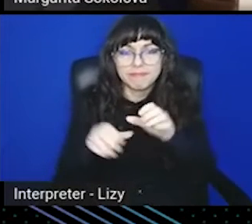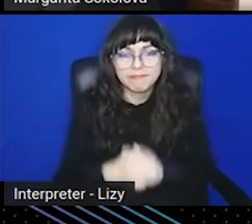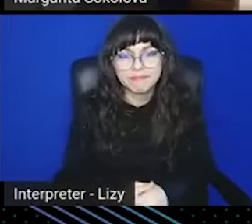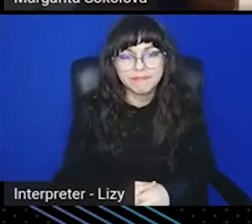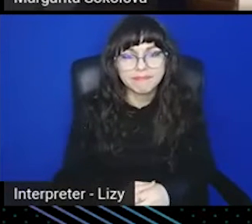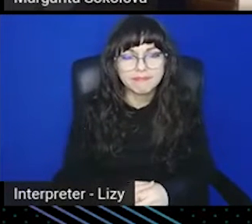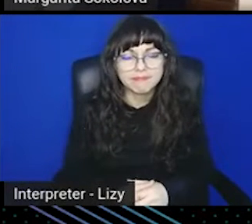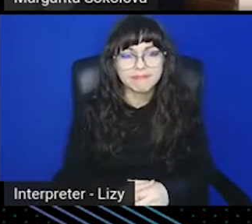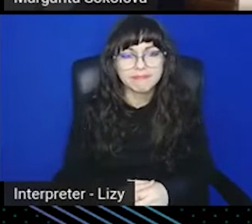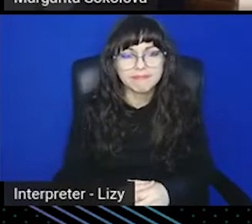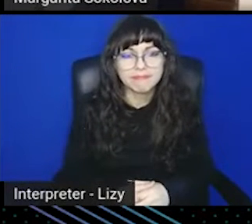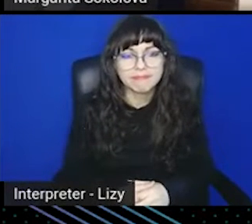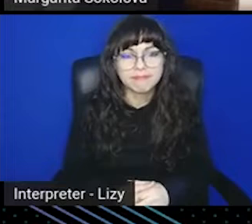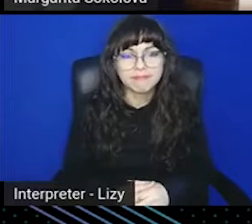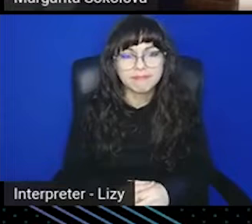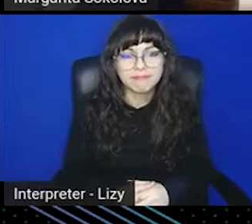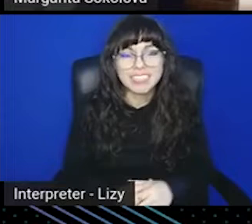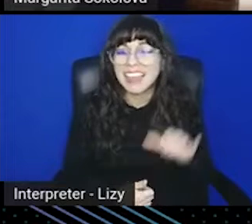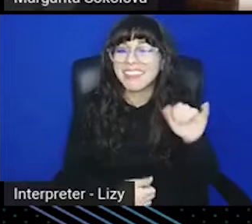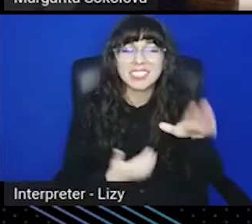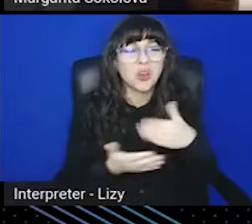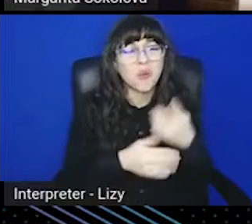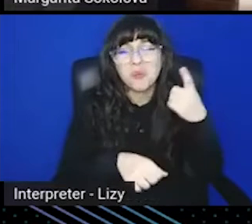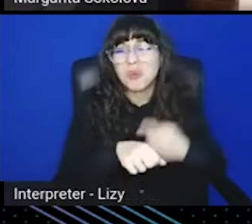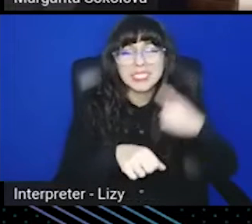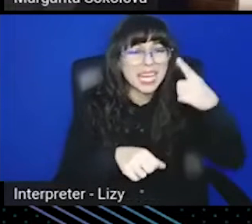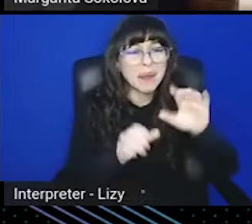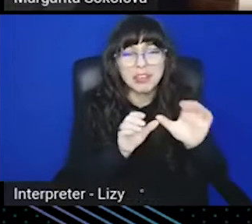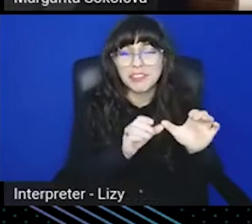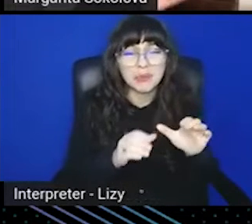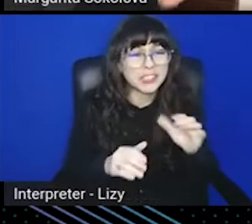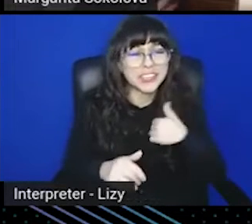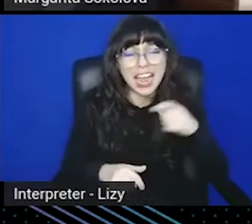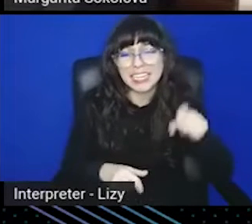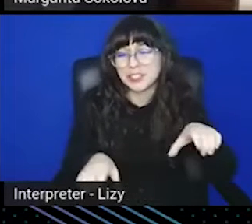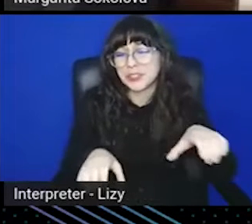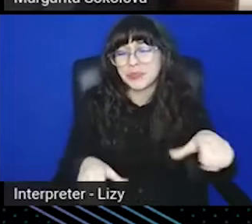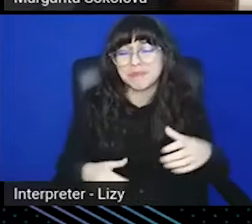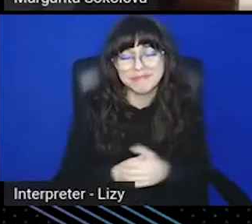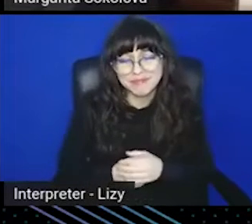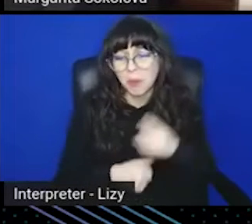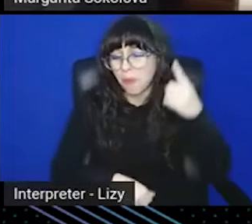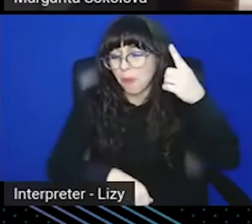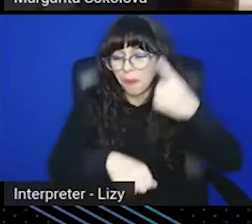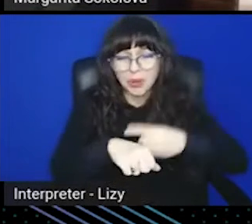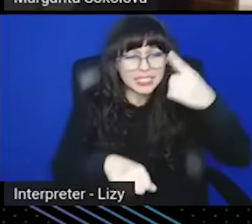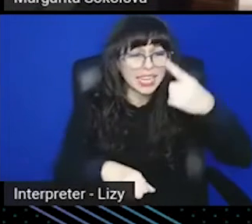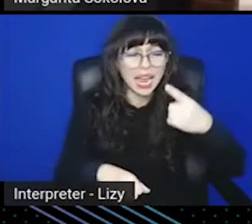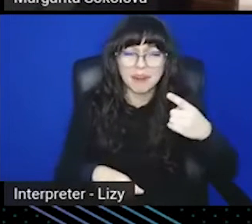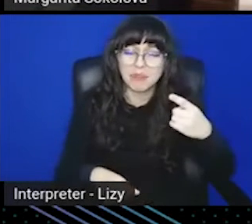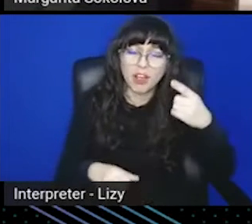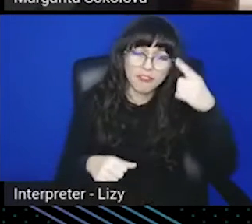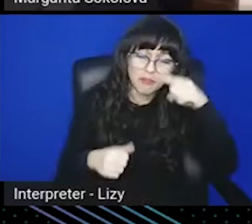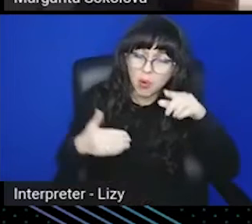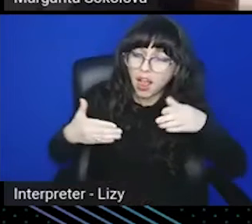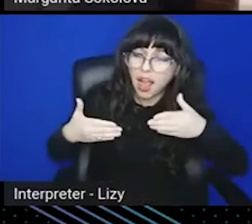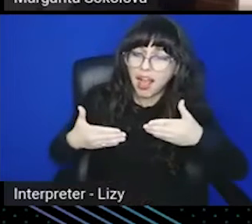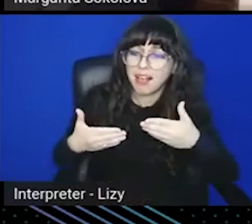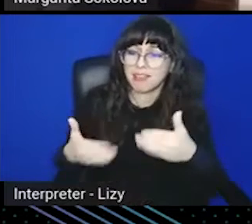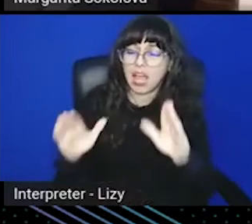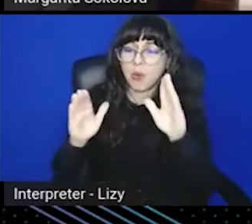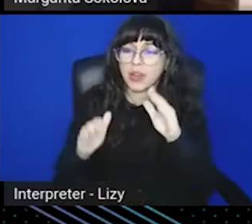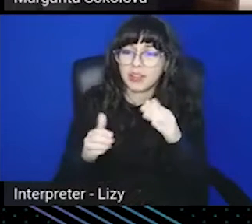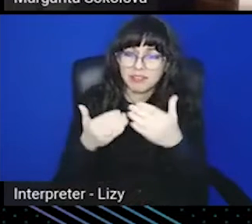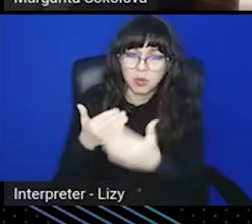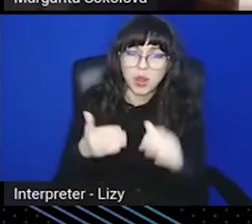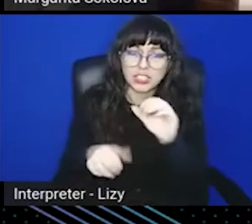So those are all of the one-time configuration steps that I had to take in order for the rest of the workflow to take flight.